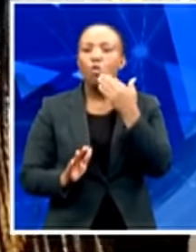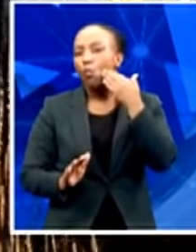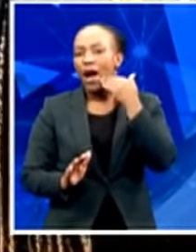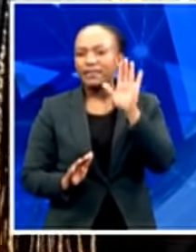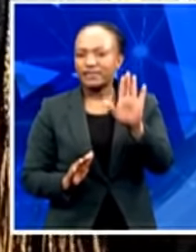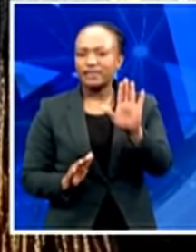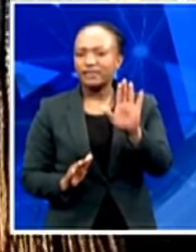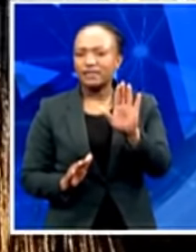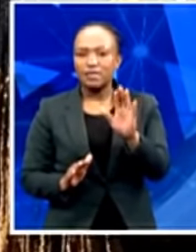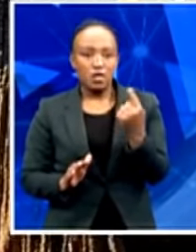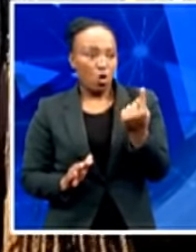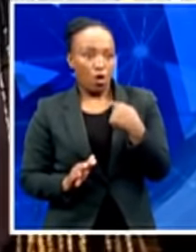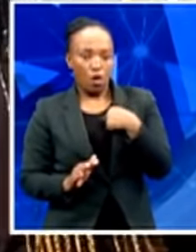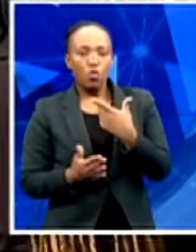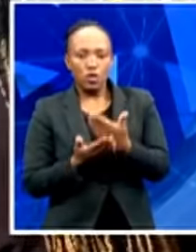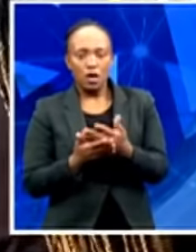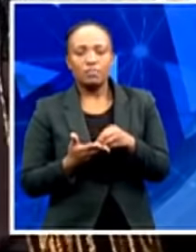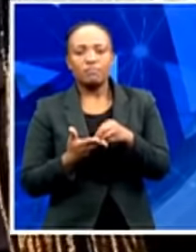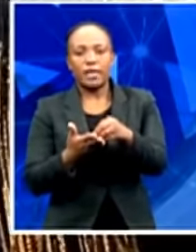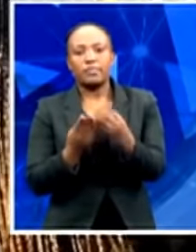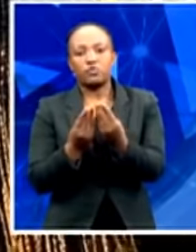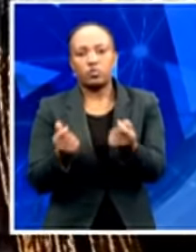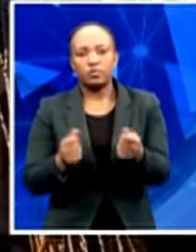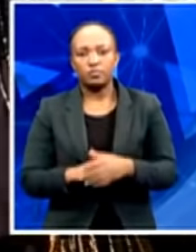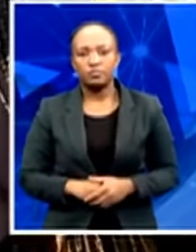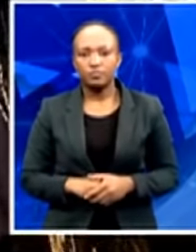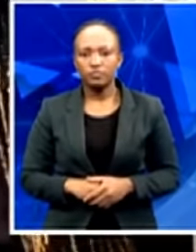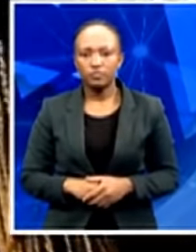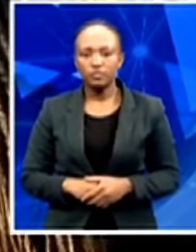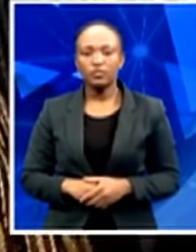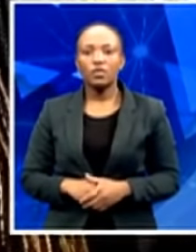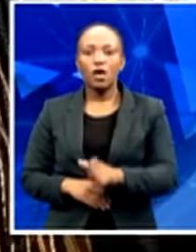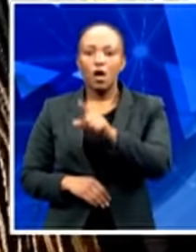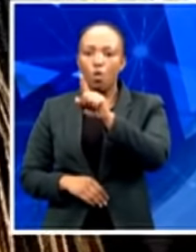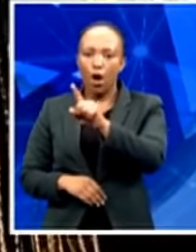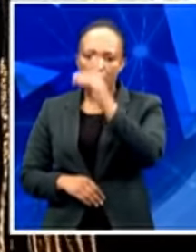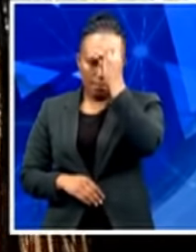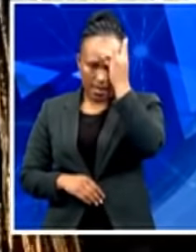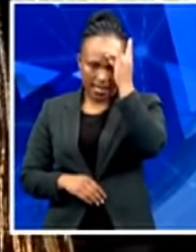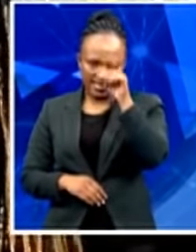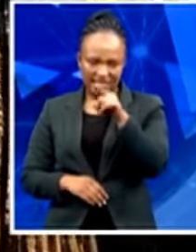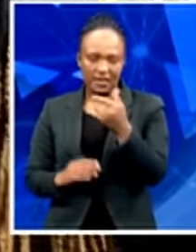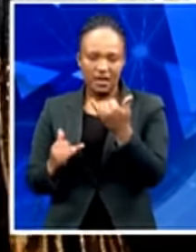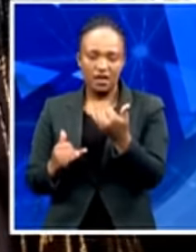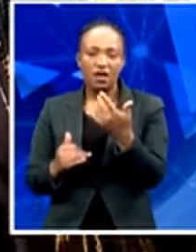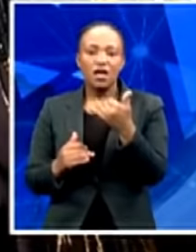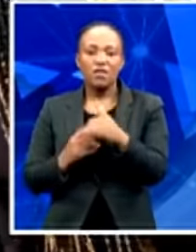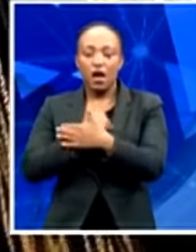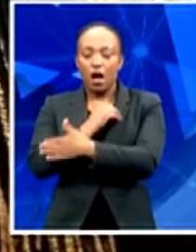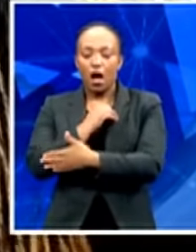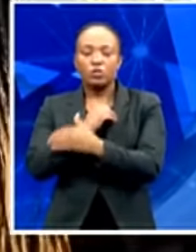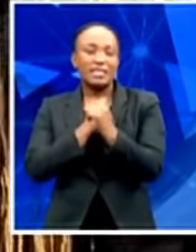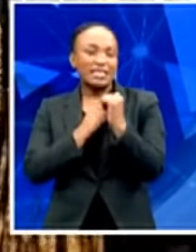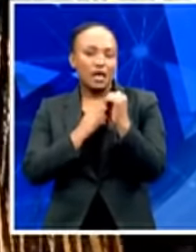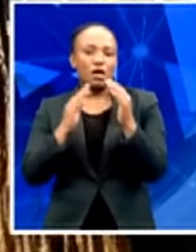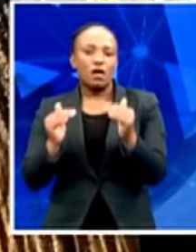Mr. Lamine, we've got 1 minute left. Just briefly, yesterday the country was put under lockdown level one, but the EFF in a statement saying